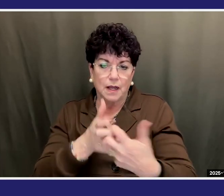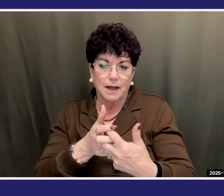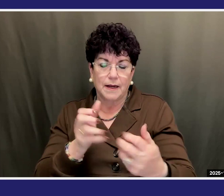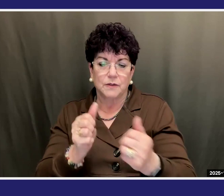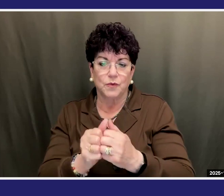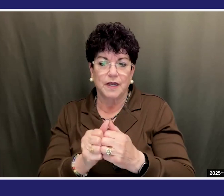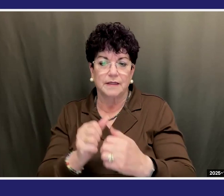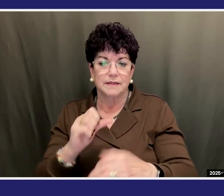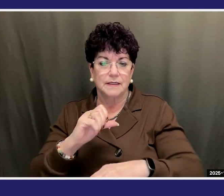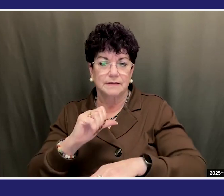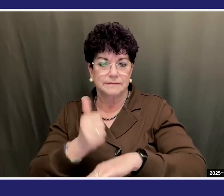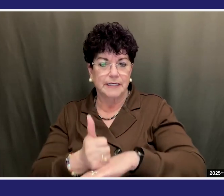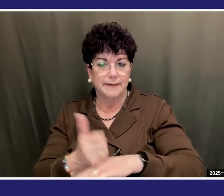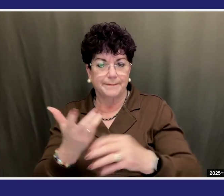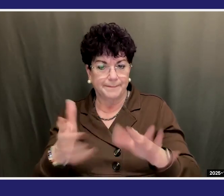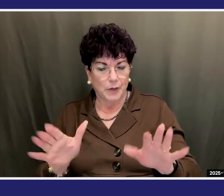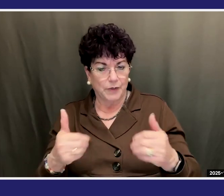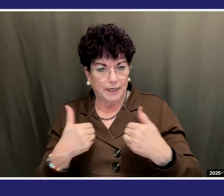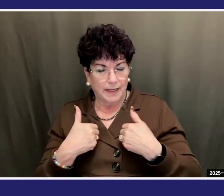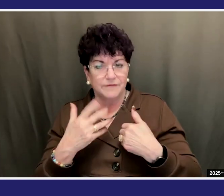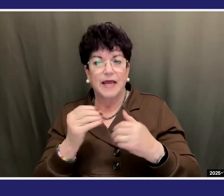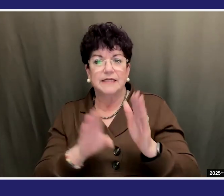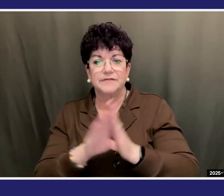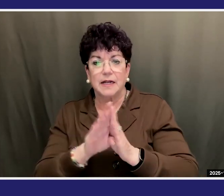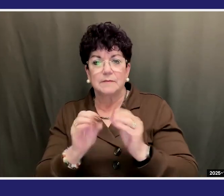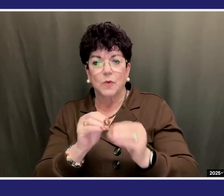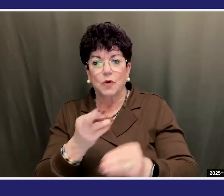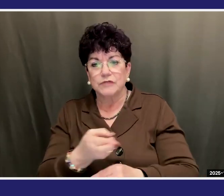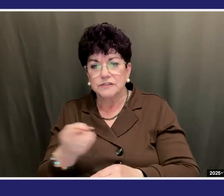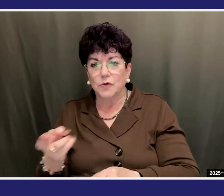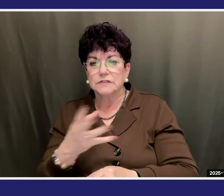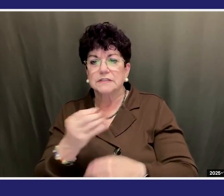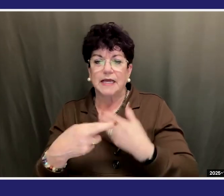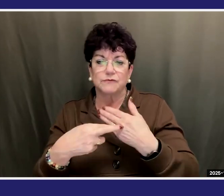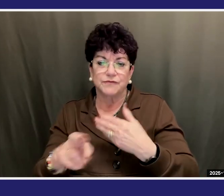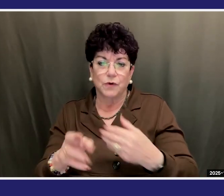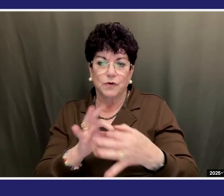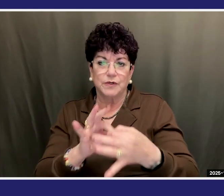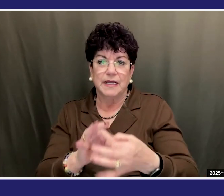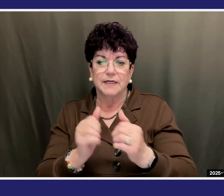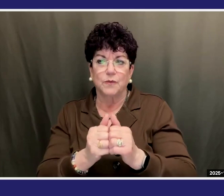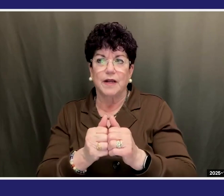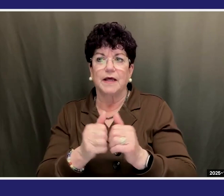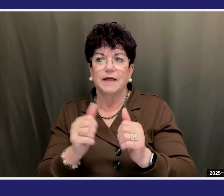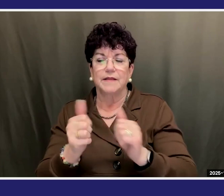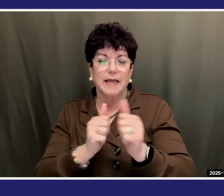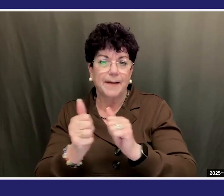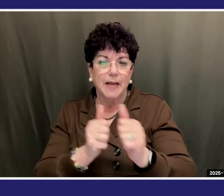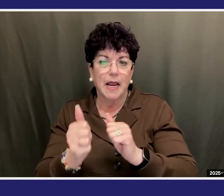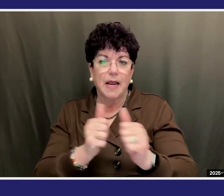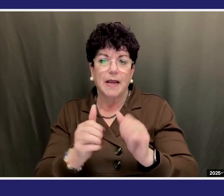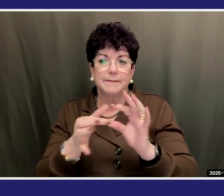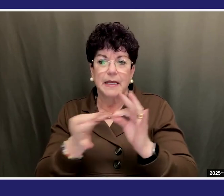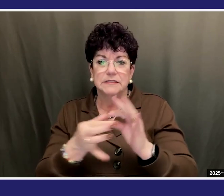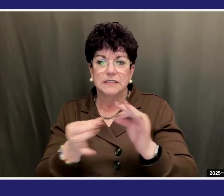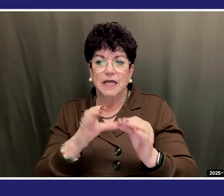place and also develop resources and referrals that are related to the campaign messaging as well as crisis services